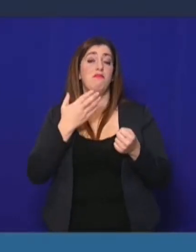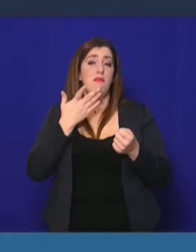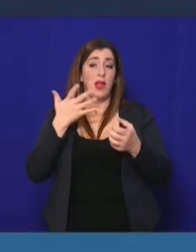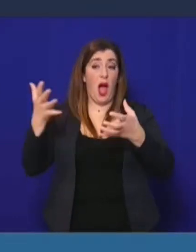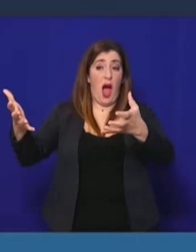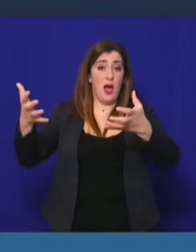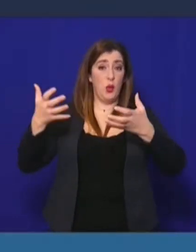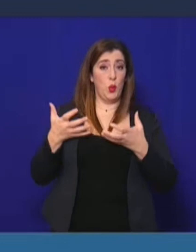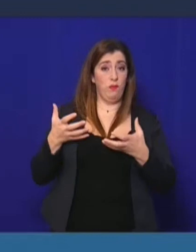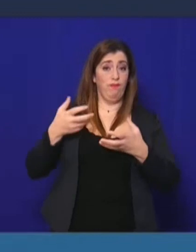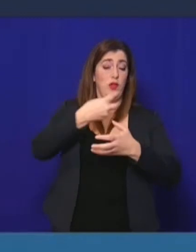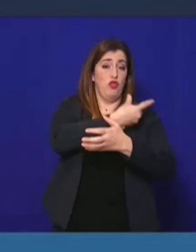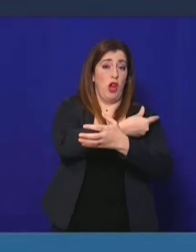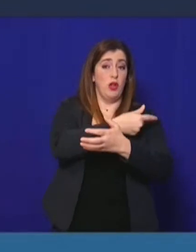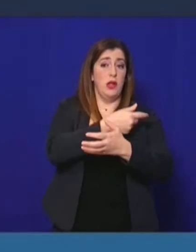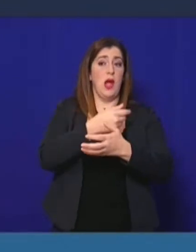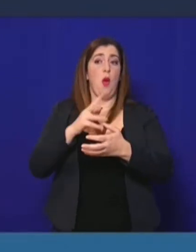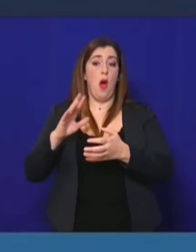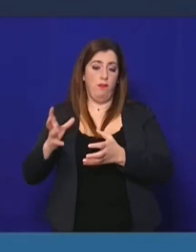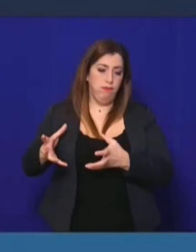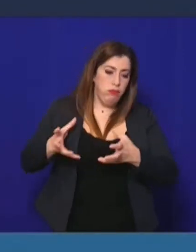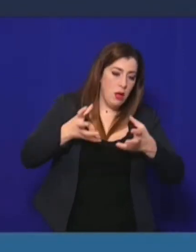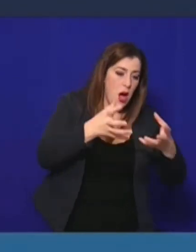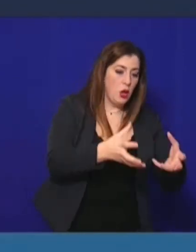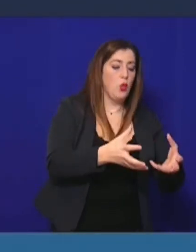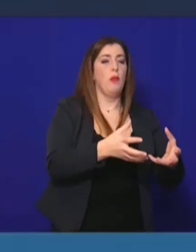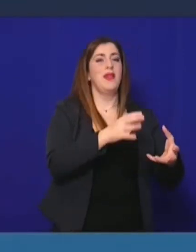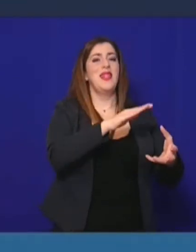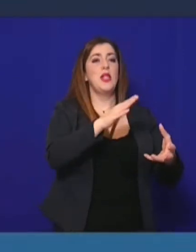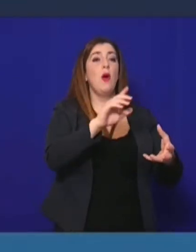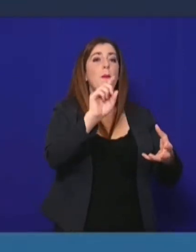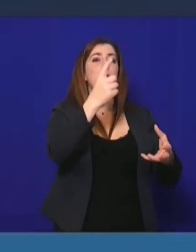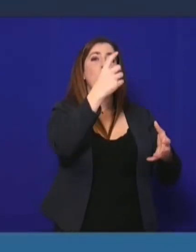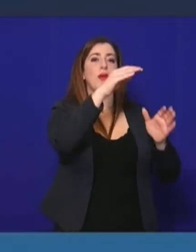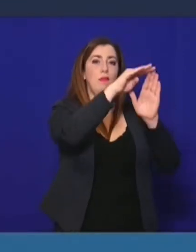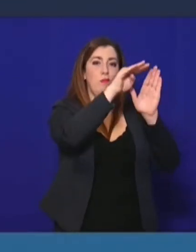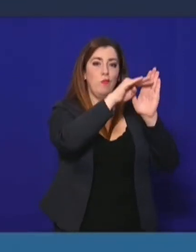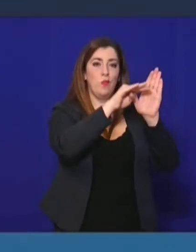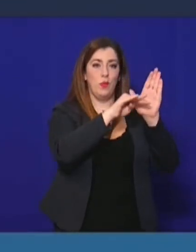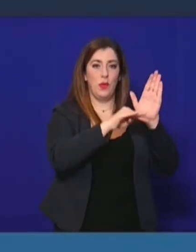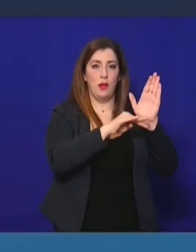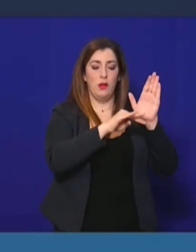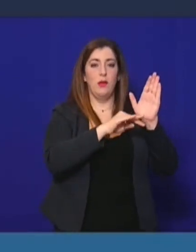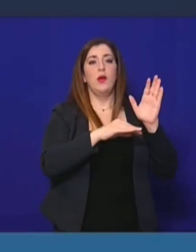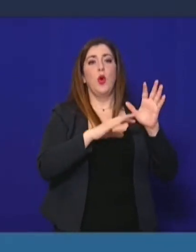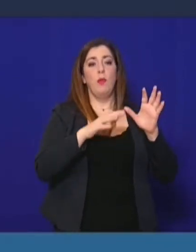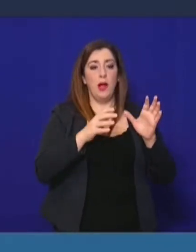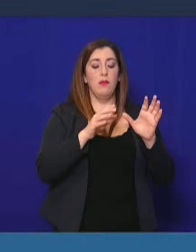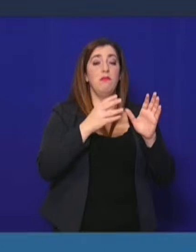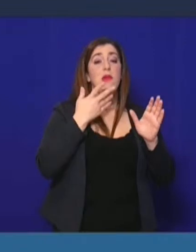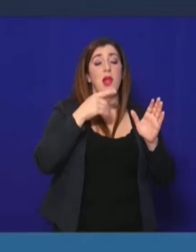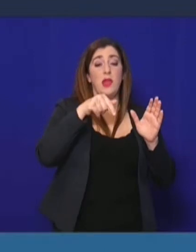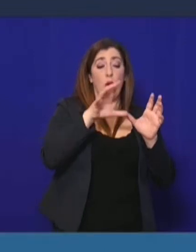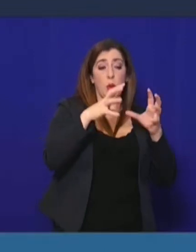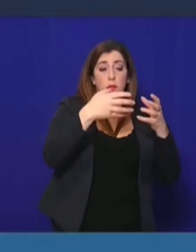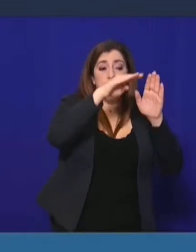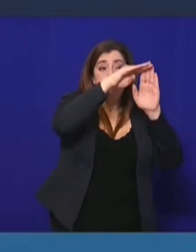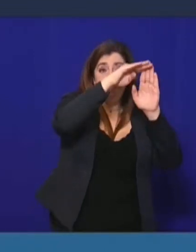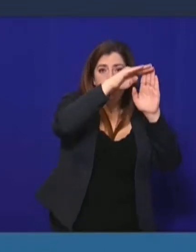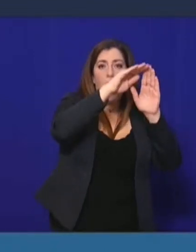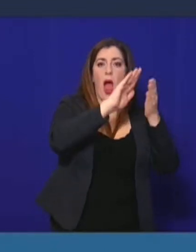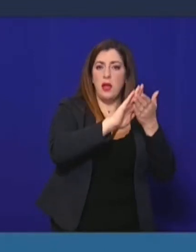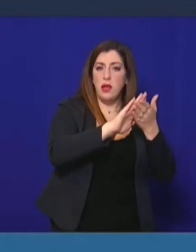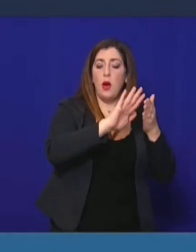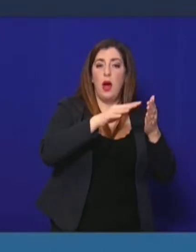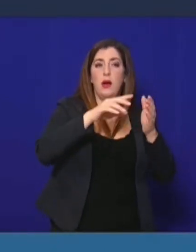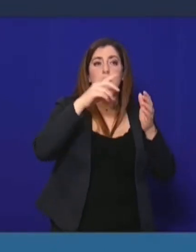hemmhekk nkunu qegħdin nittargetjaw l-ewwel grupp ta' priorità. U mbagħad eventwalment nkun nistgħu mmorru għal gruppi oħrajn. Nfakkarkom ukoll